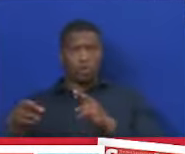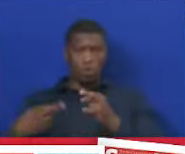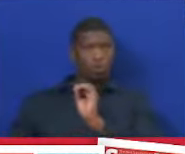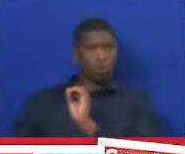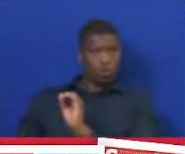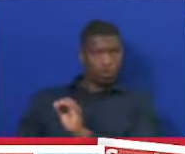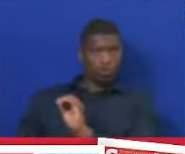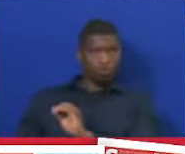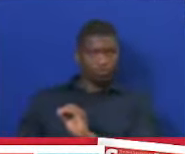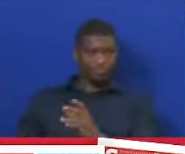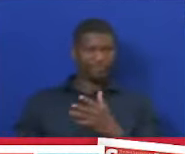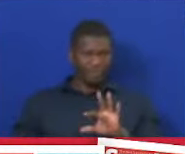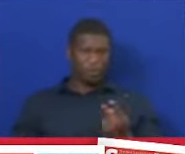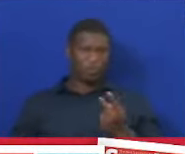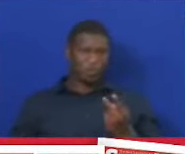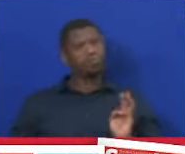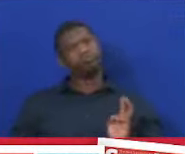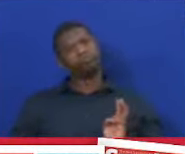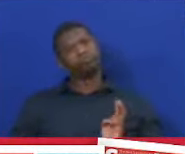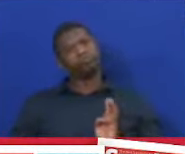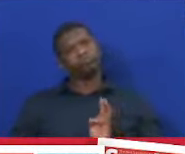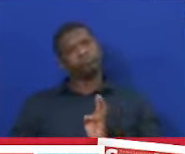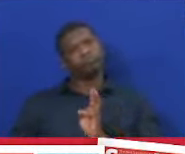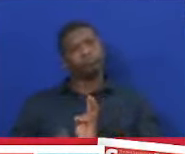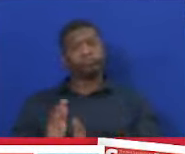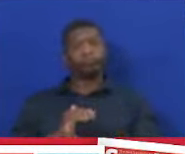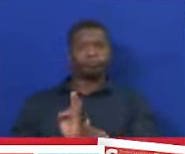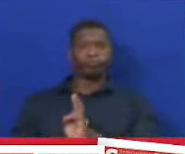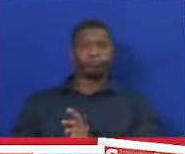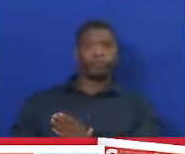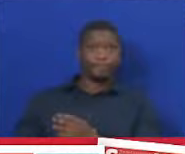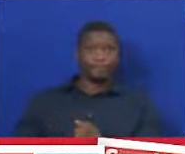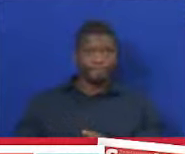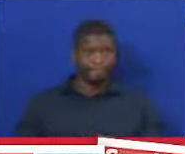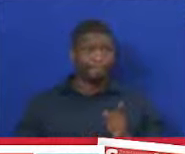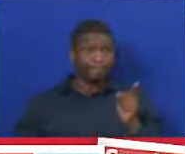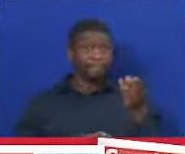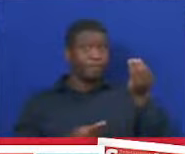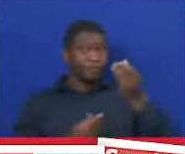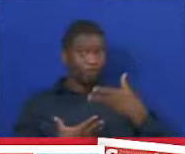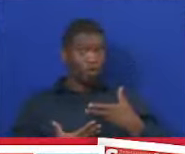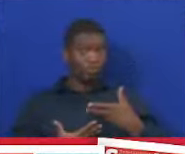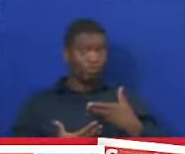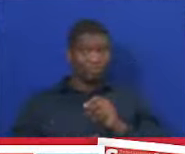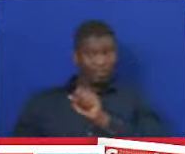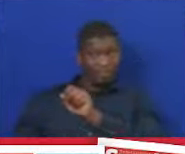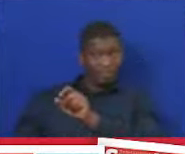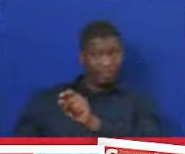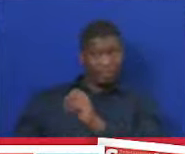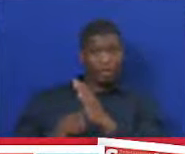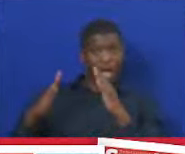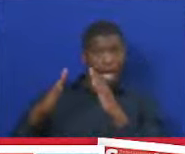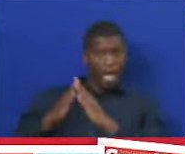which he told me that it is a house where Mr. Nkosinati